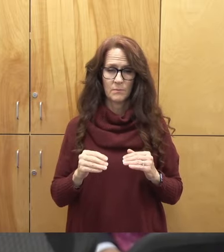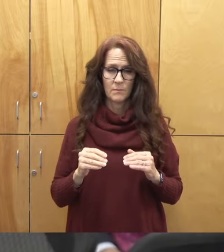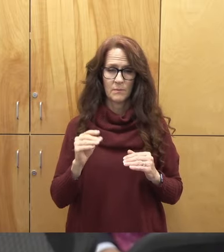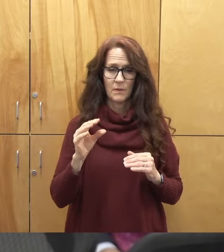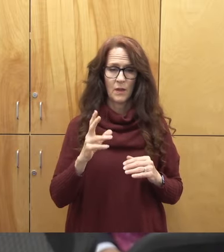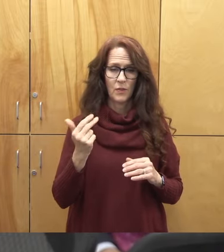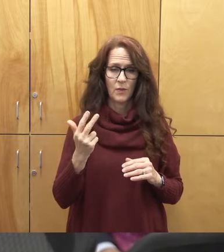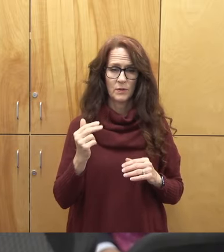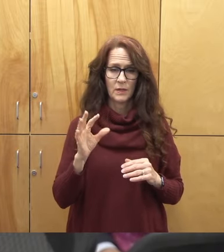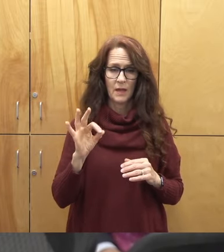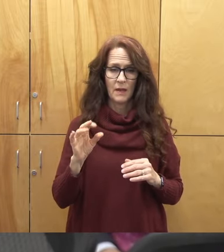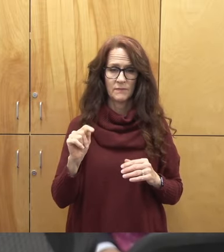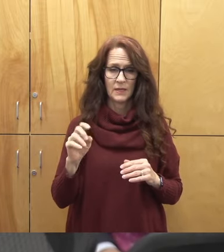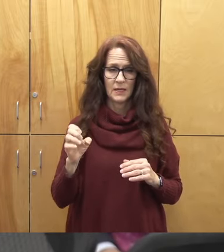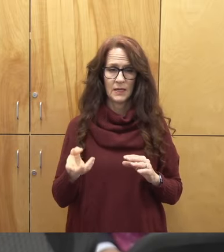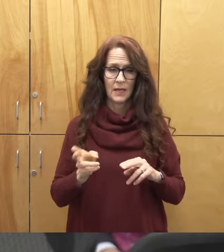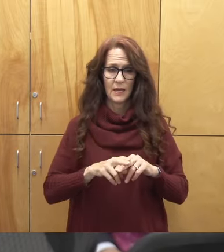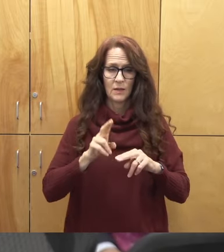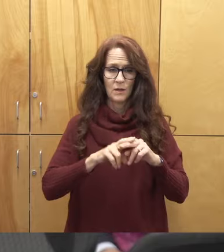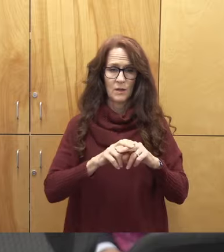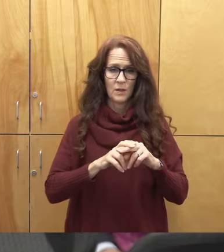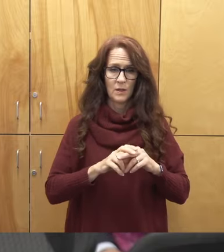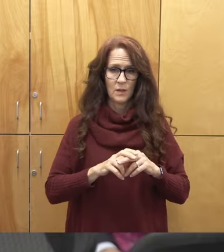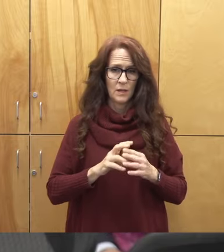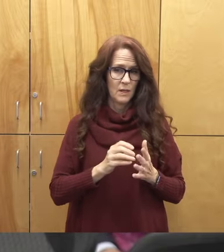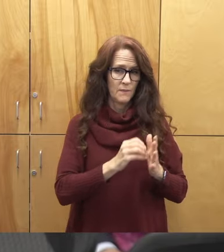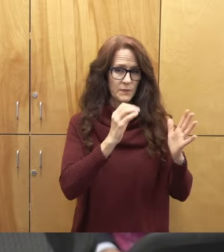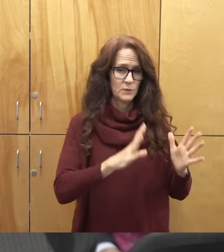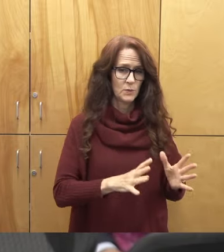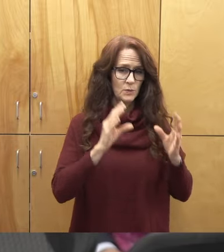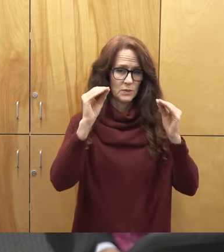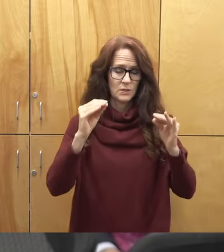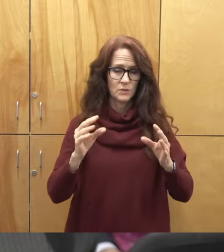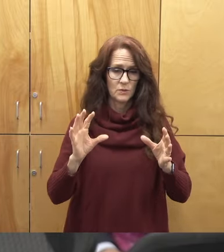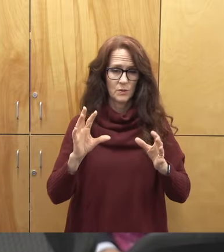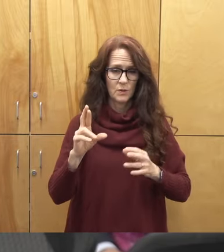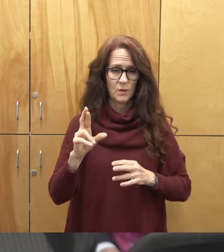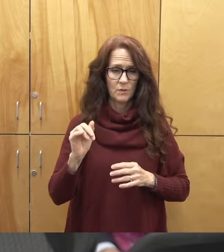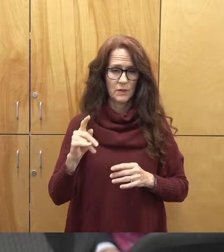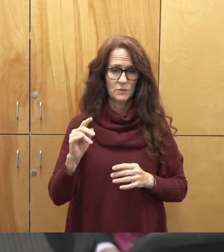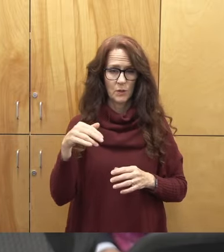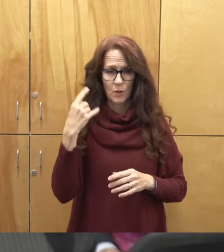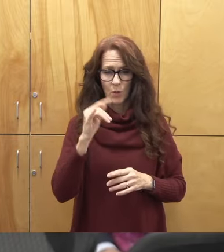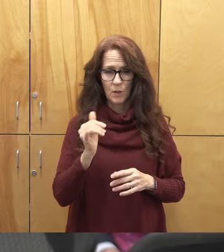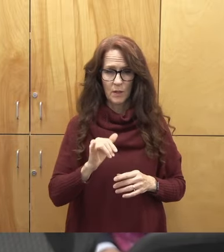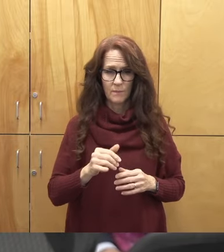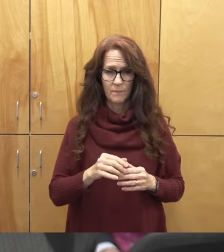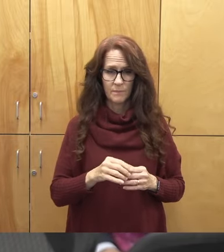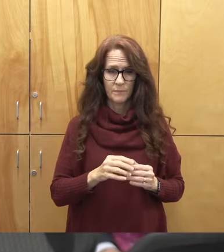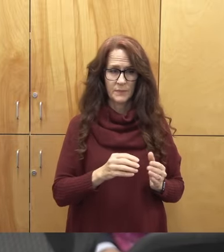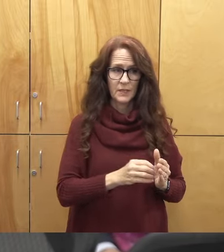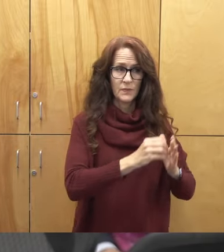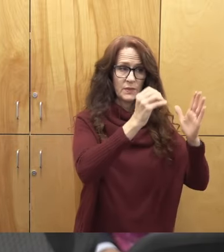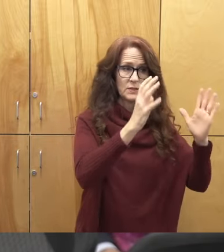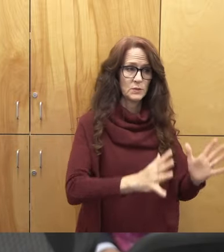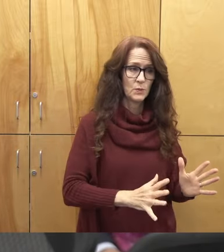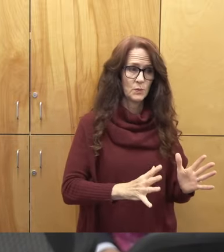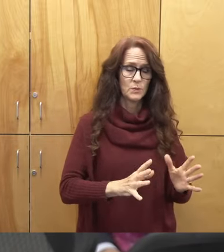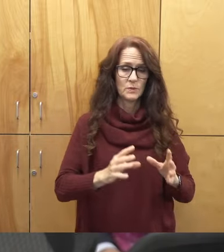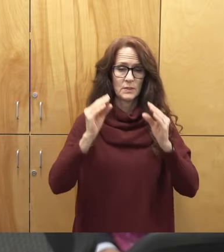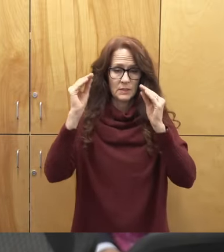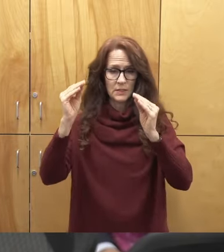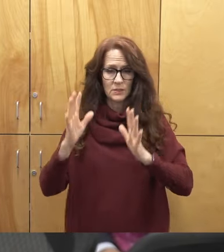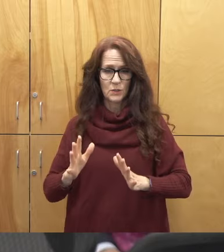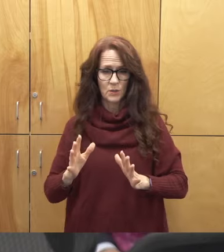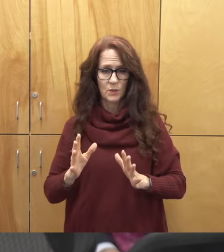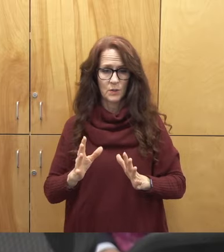FTE increase. Would you happen to know what the student teacher ratio would that look like? Say it one more time. Student teacher ratio?